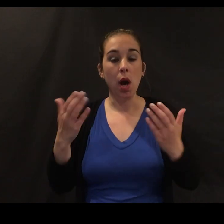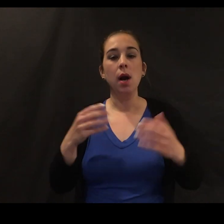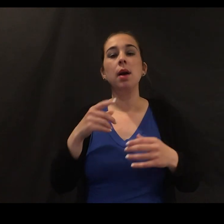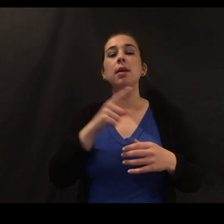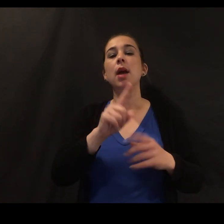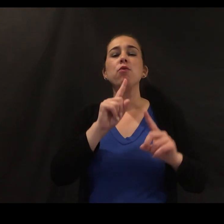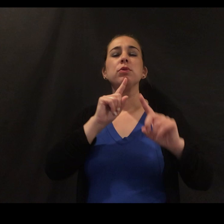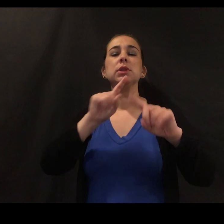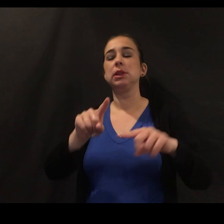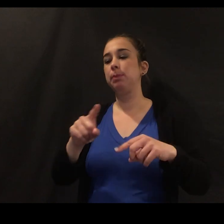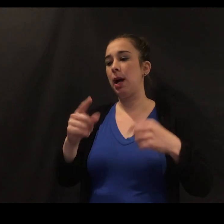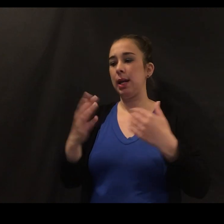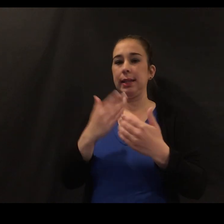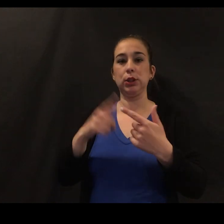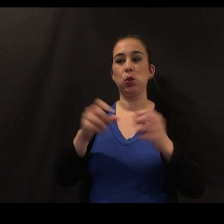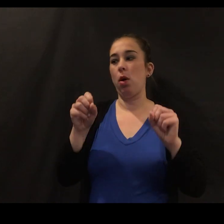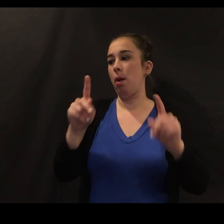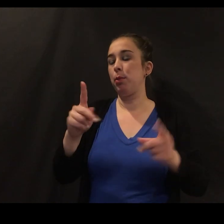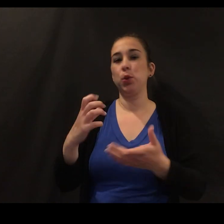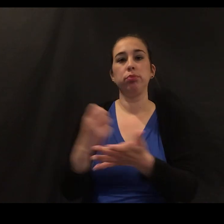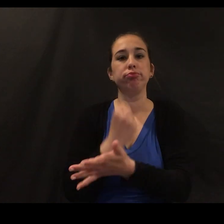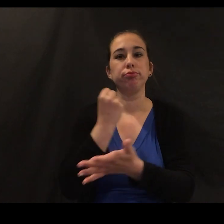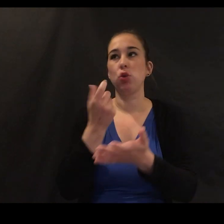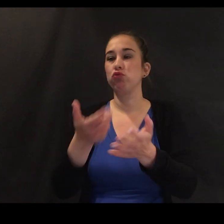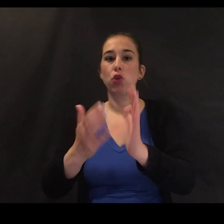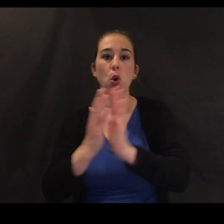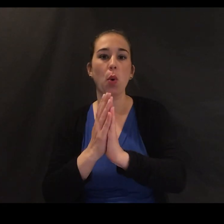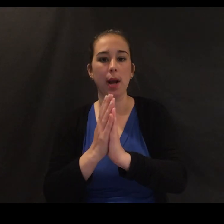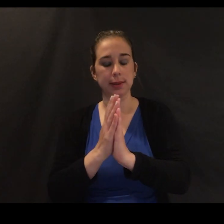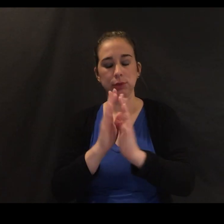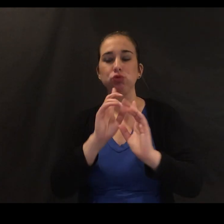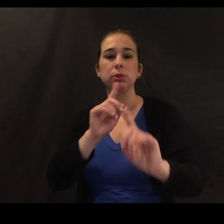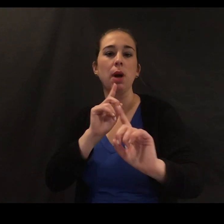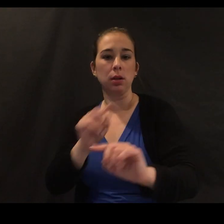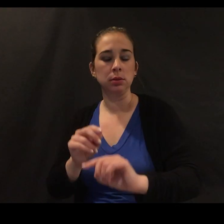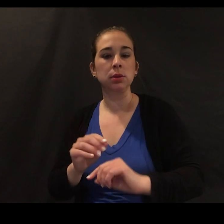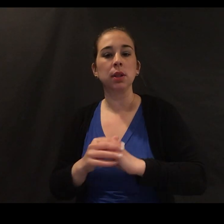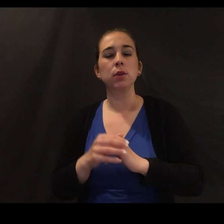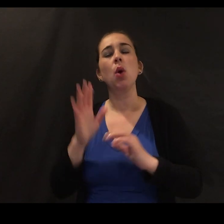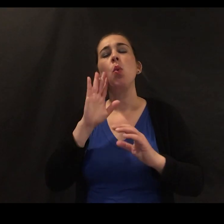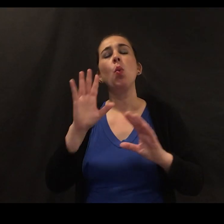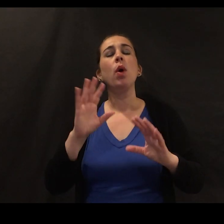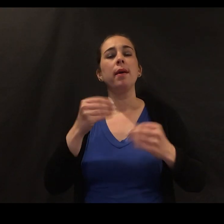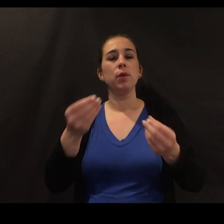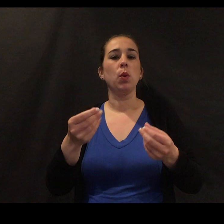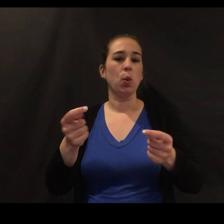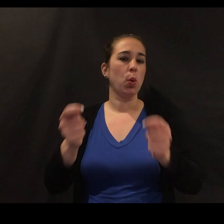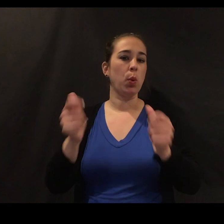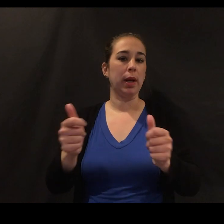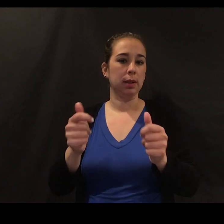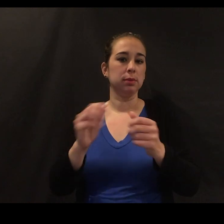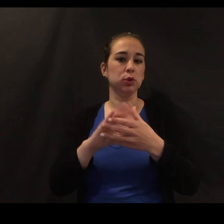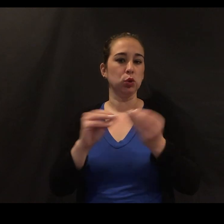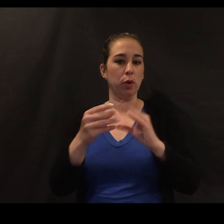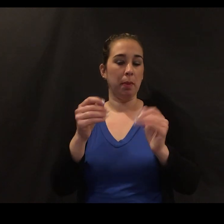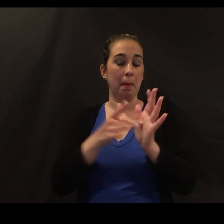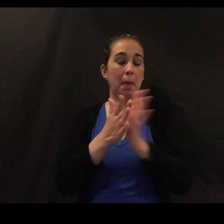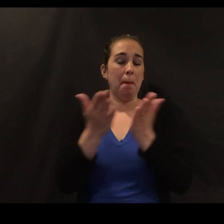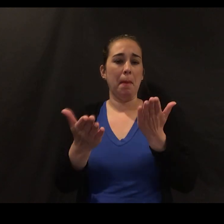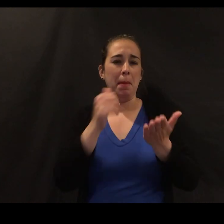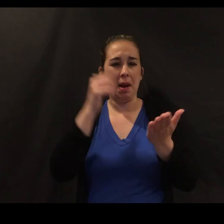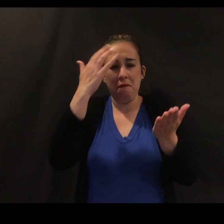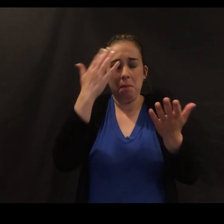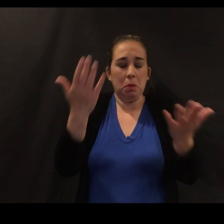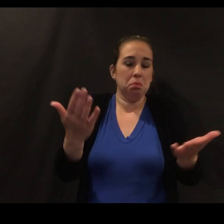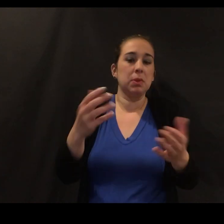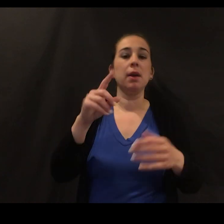to opportunities or to requests. I'm going to tell you a quick story from the Bible tonight. You might not know this story. You may know it. It's found in